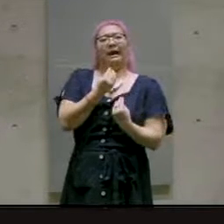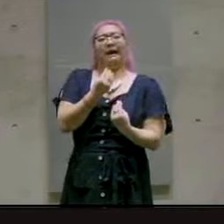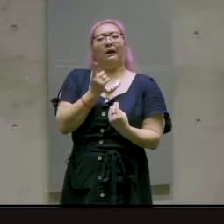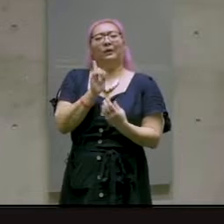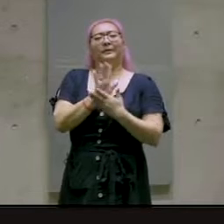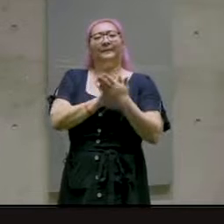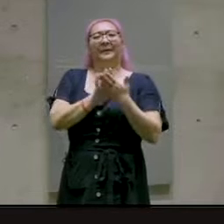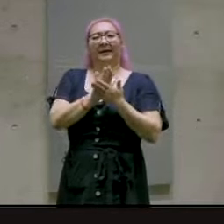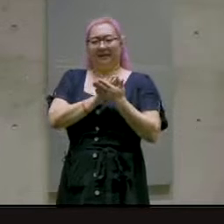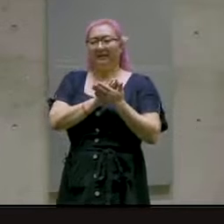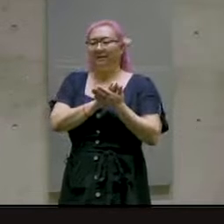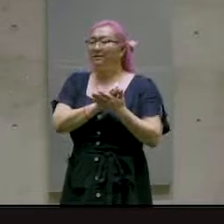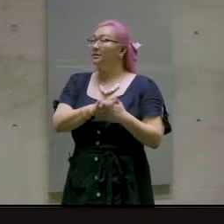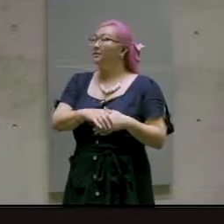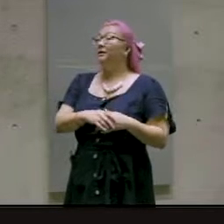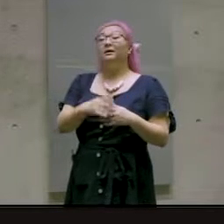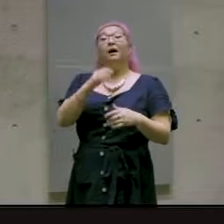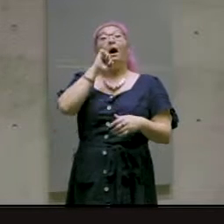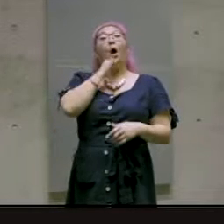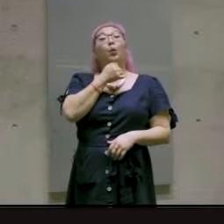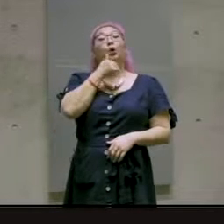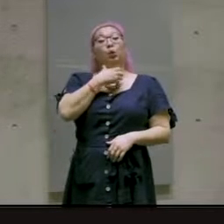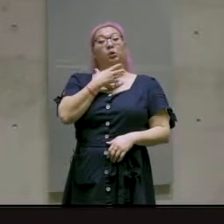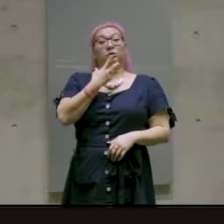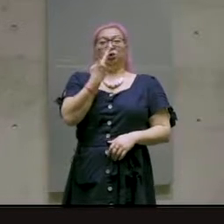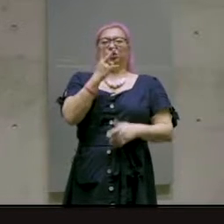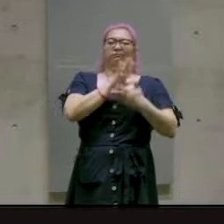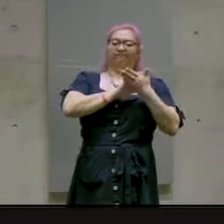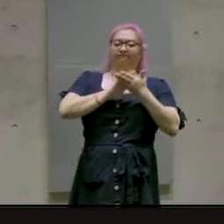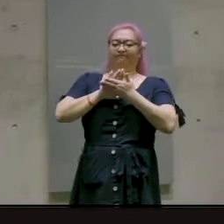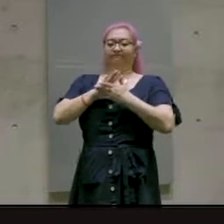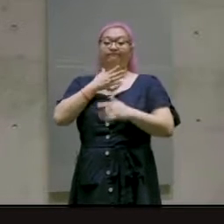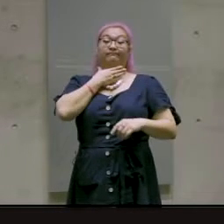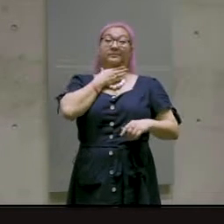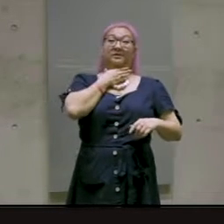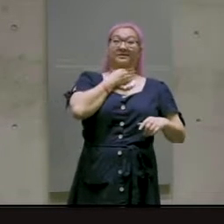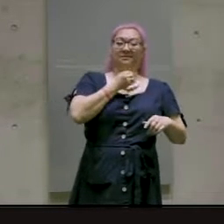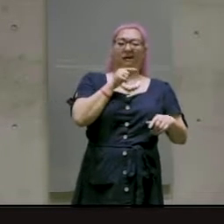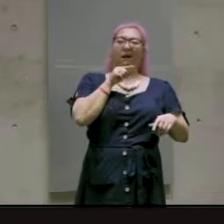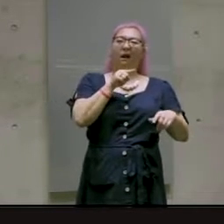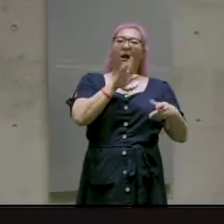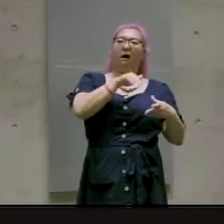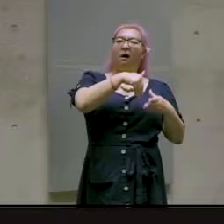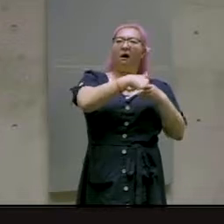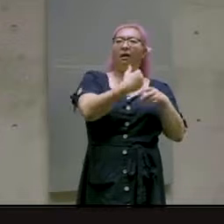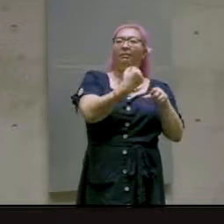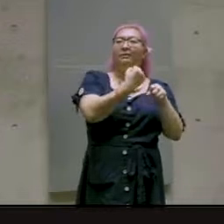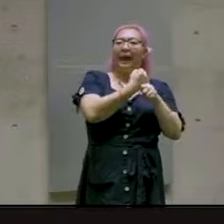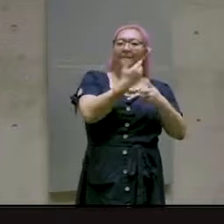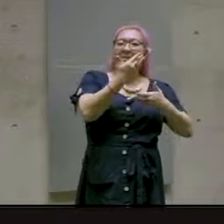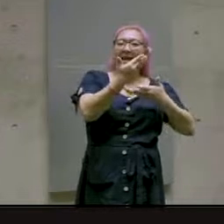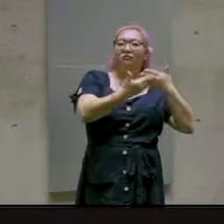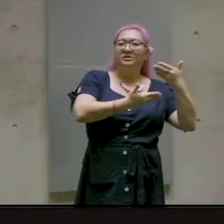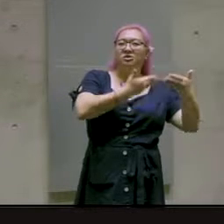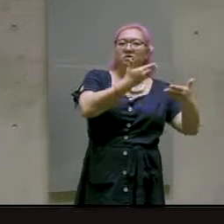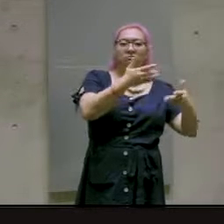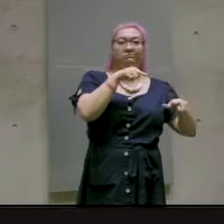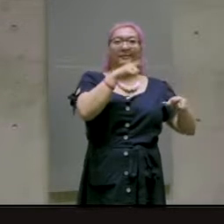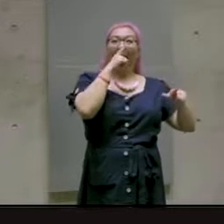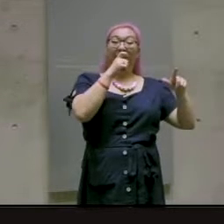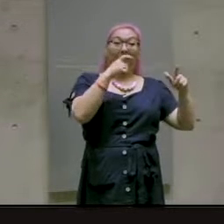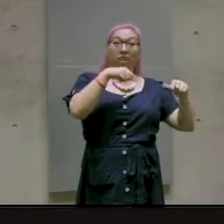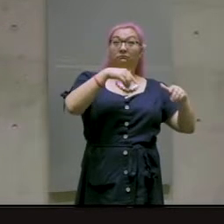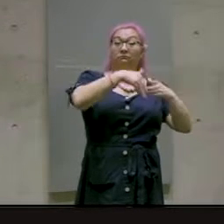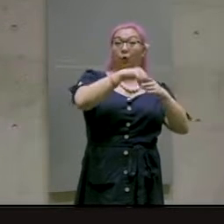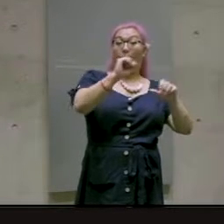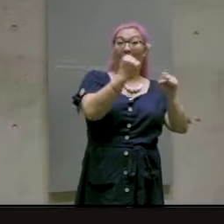of desire. One is desire as kind of a narrative element. That is kind of something that can be experienced in your game, whether as a theme or